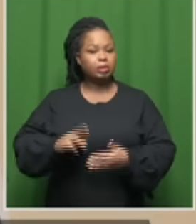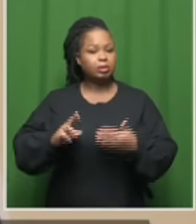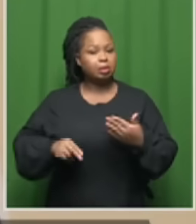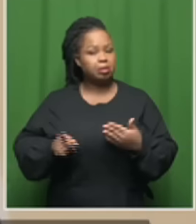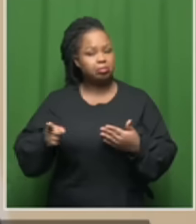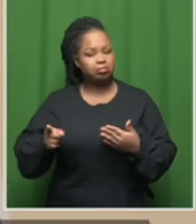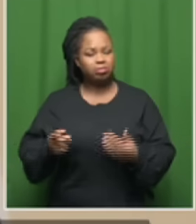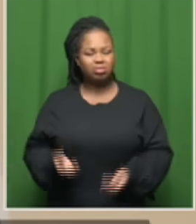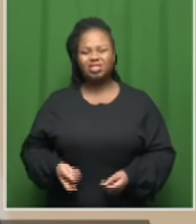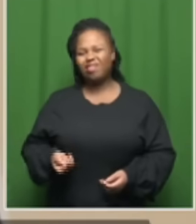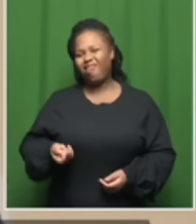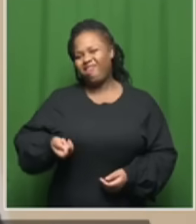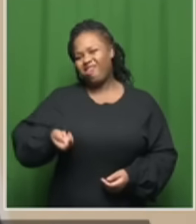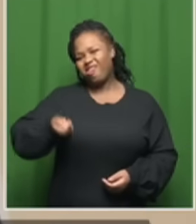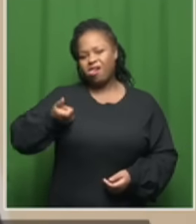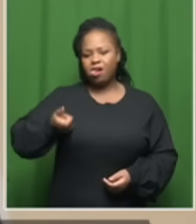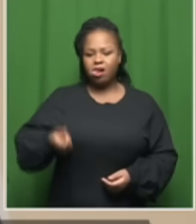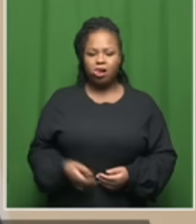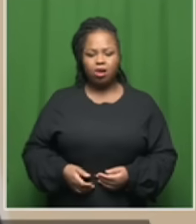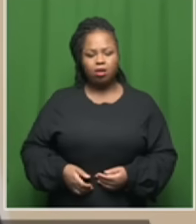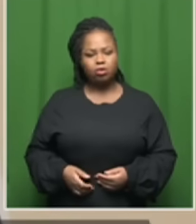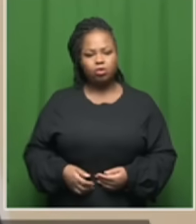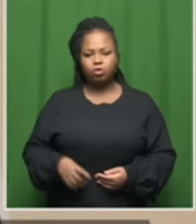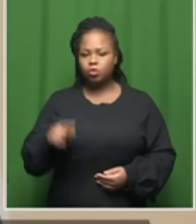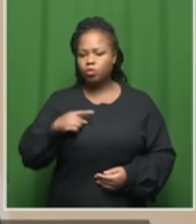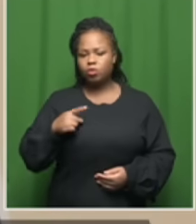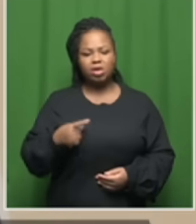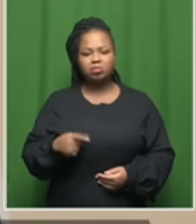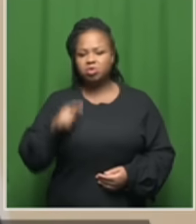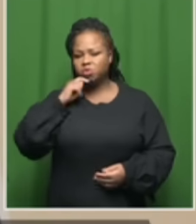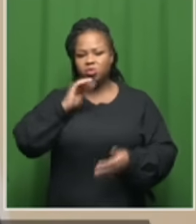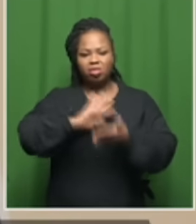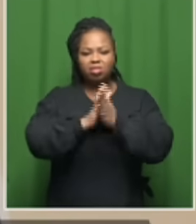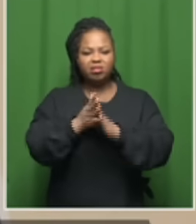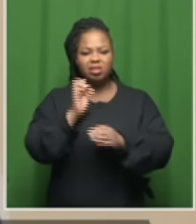they are so, so minute that they will cause no even